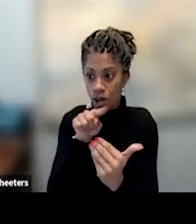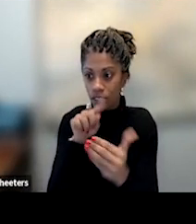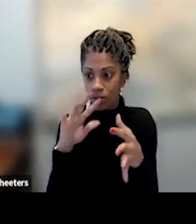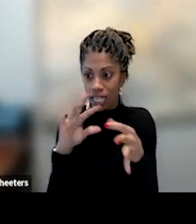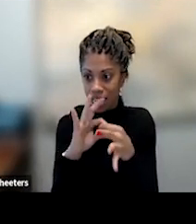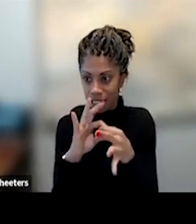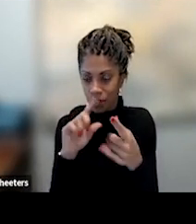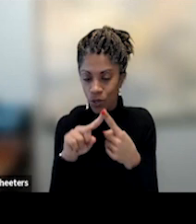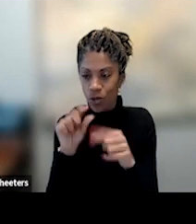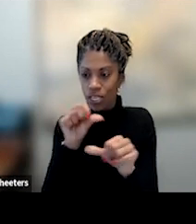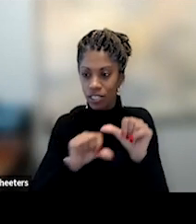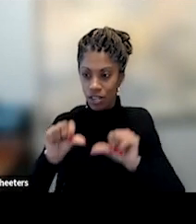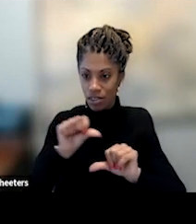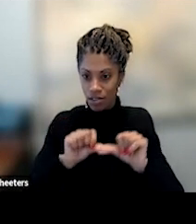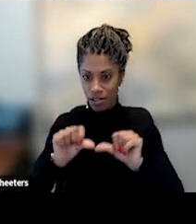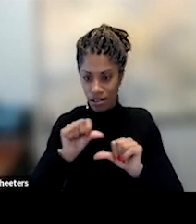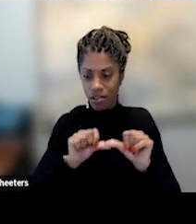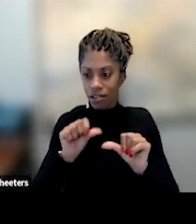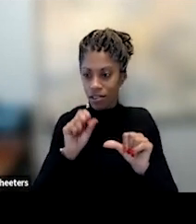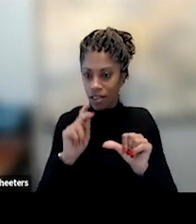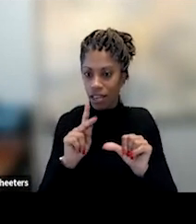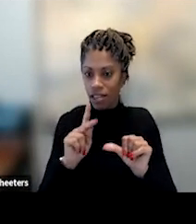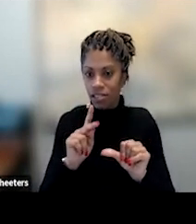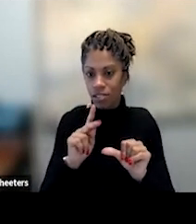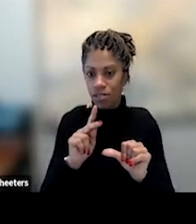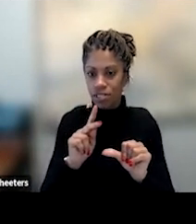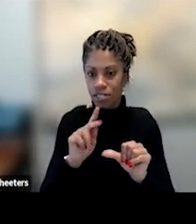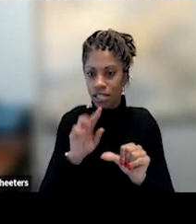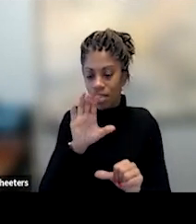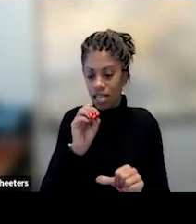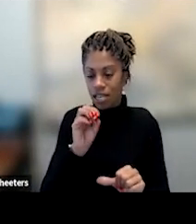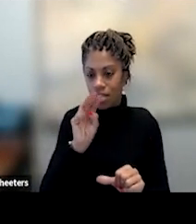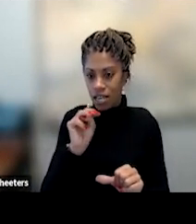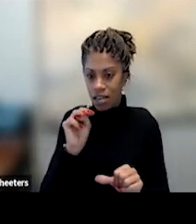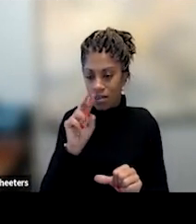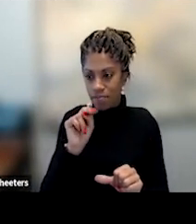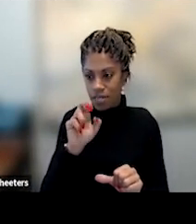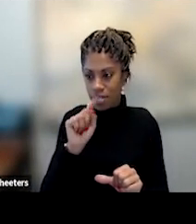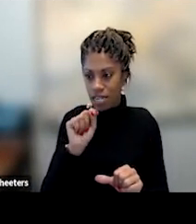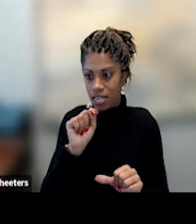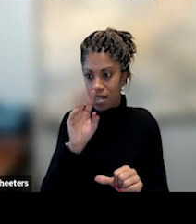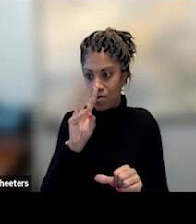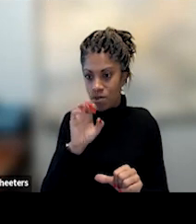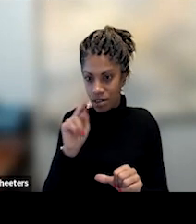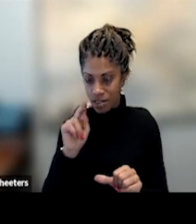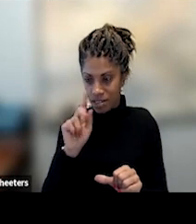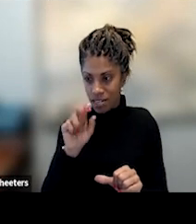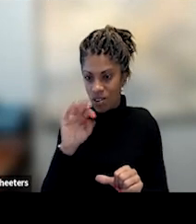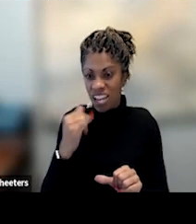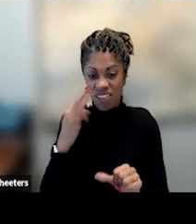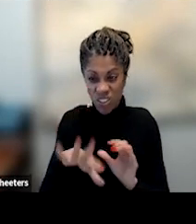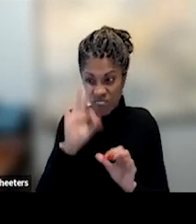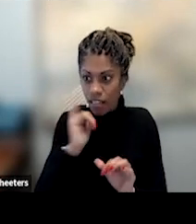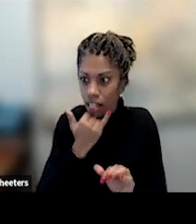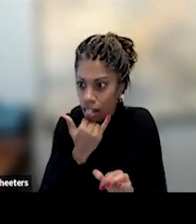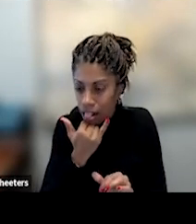think. Comnetwork.org, that's it. Check it out. If you find any technical gremlins, also please let us know. But we hope it's